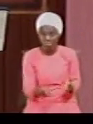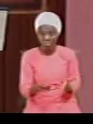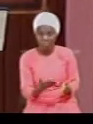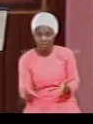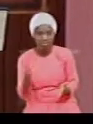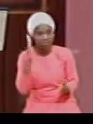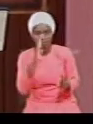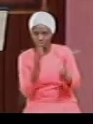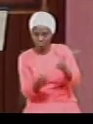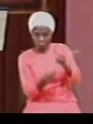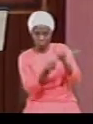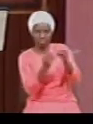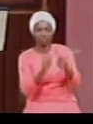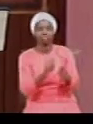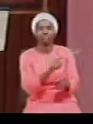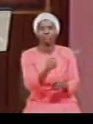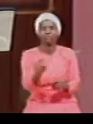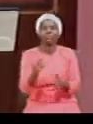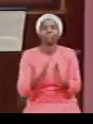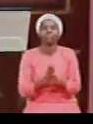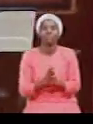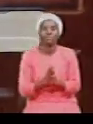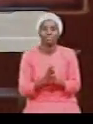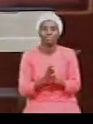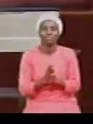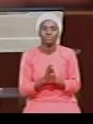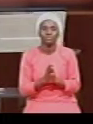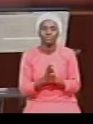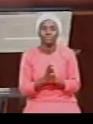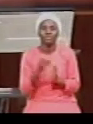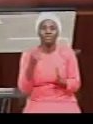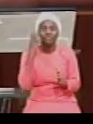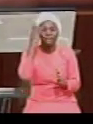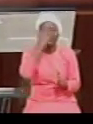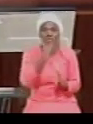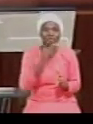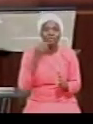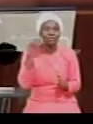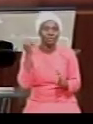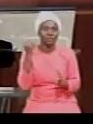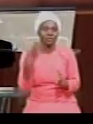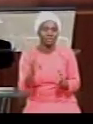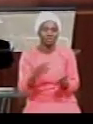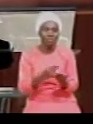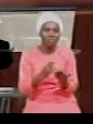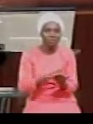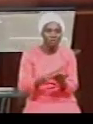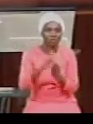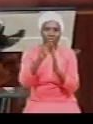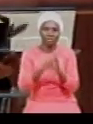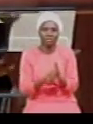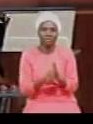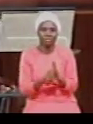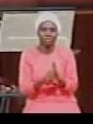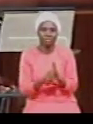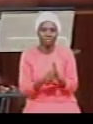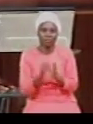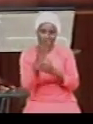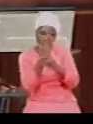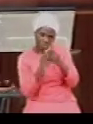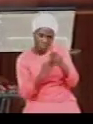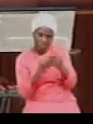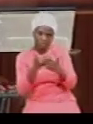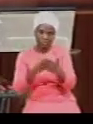things shall be added unto you. The beauties of holiness, humility